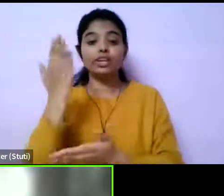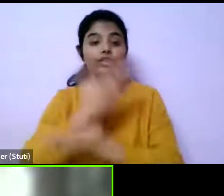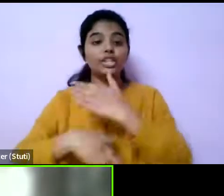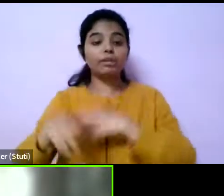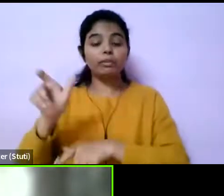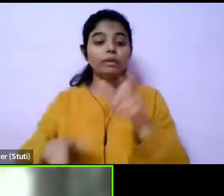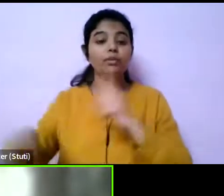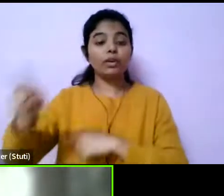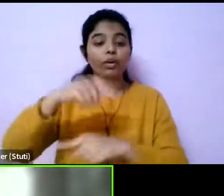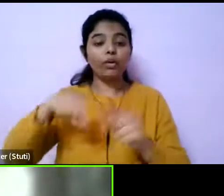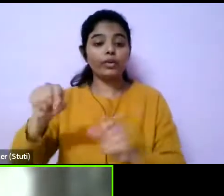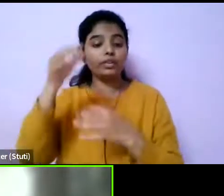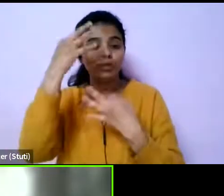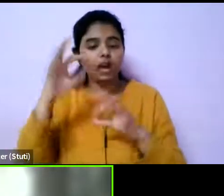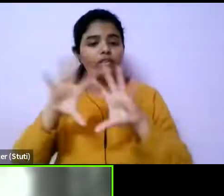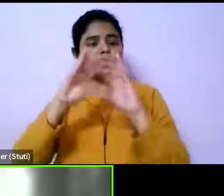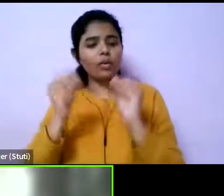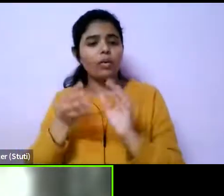into